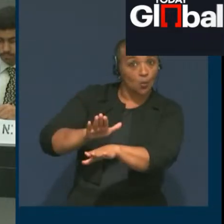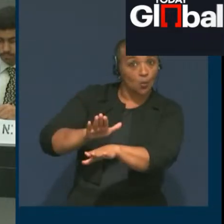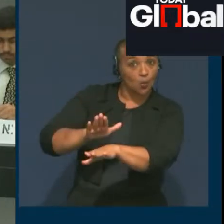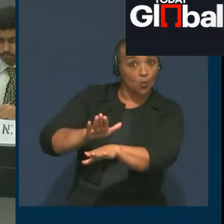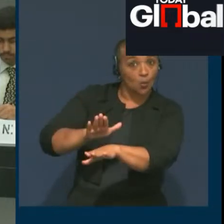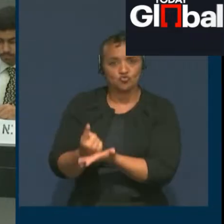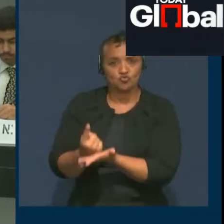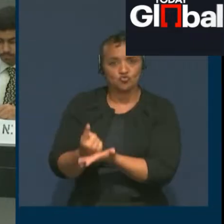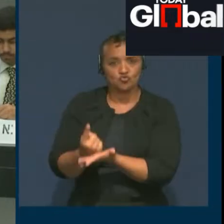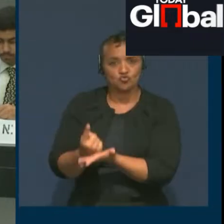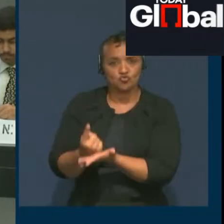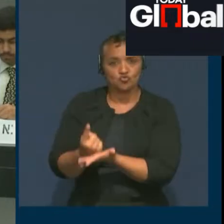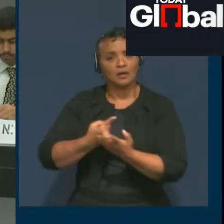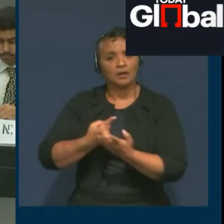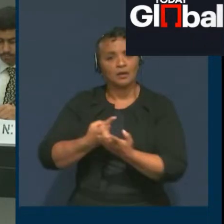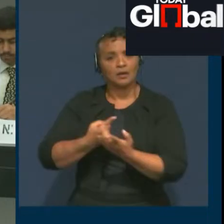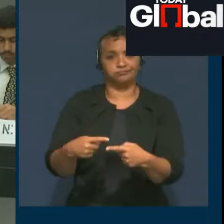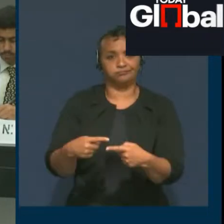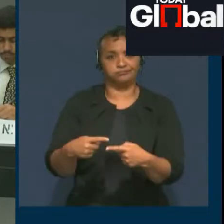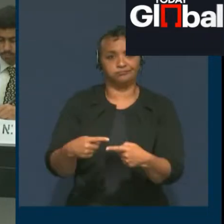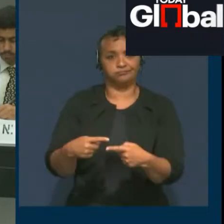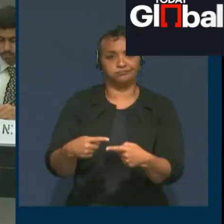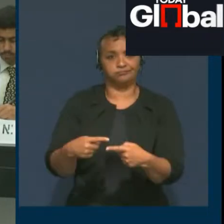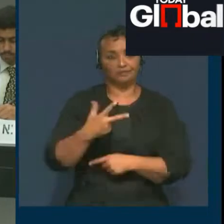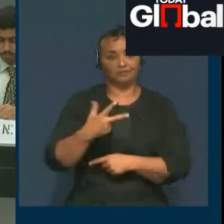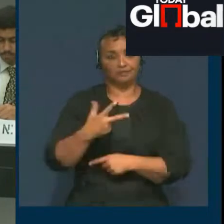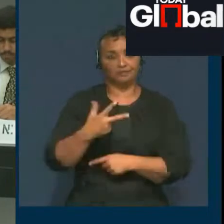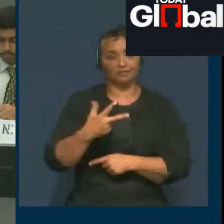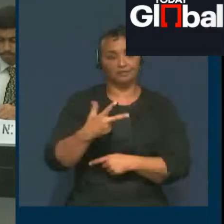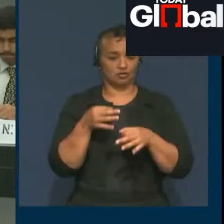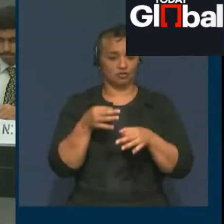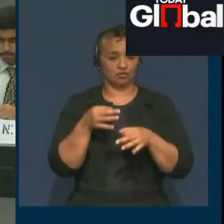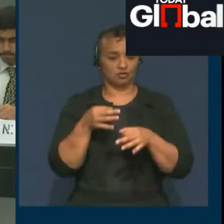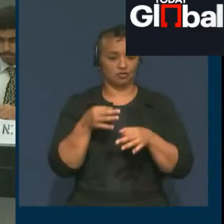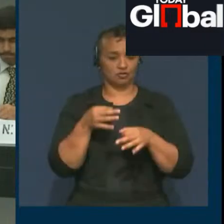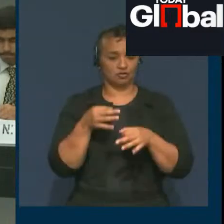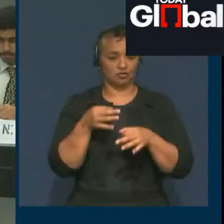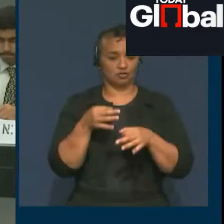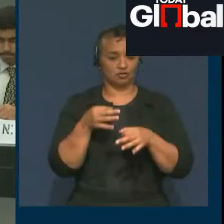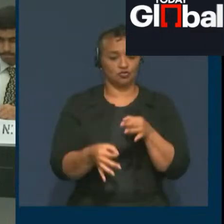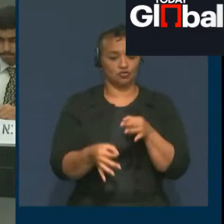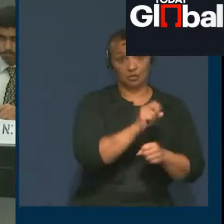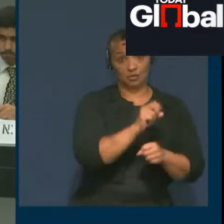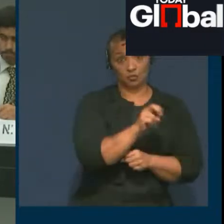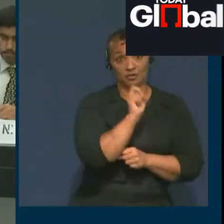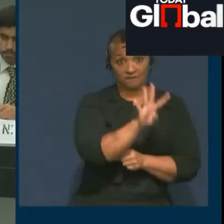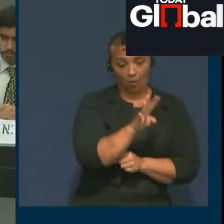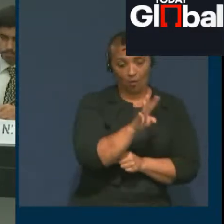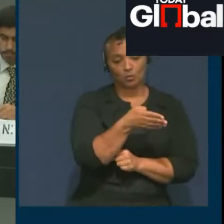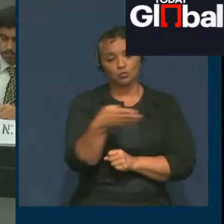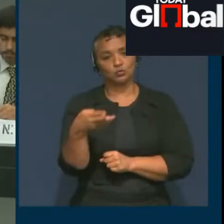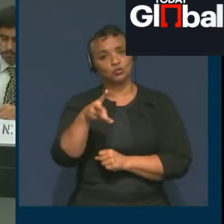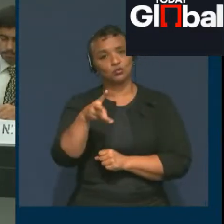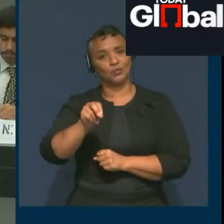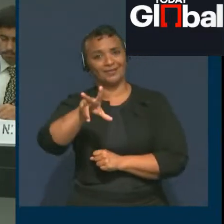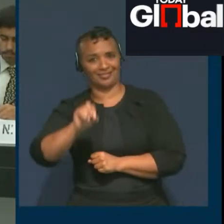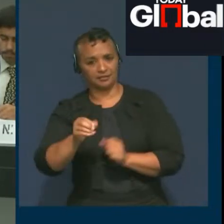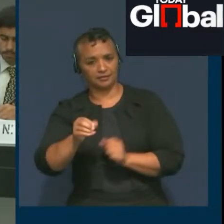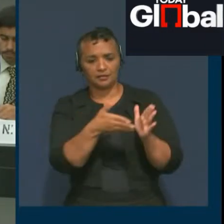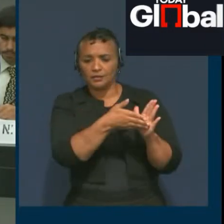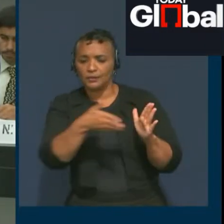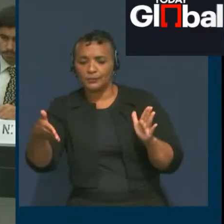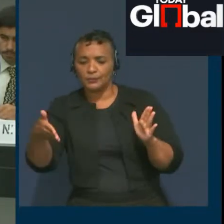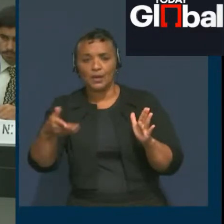has continues in the third National Strategy 2024-2030, while